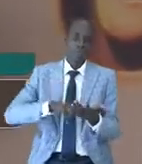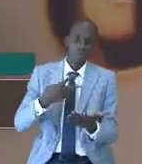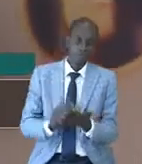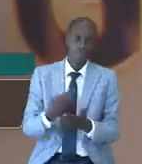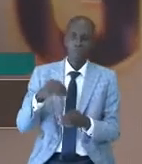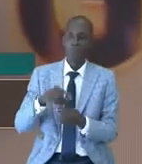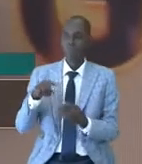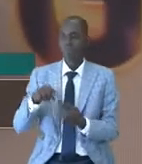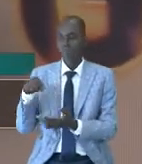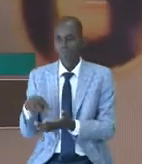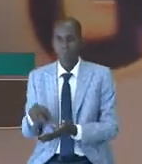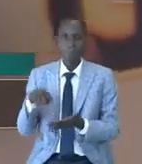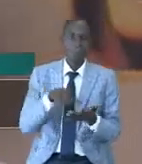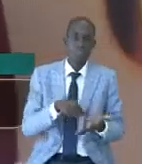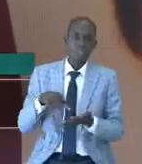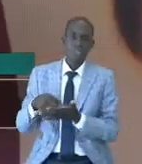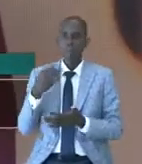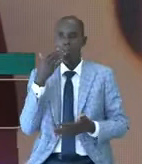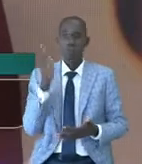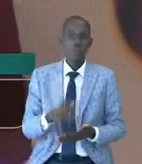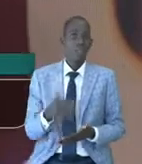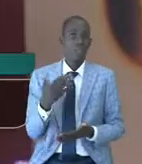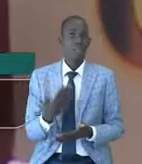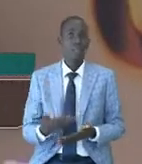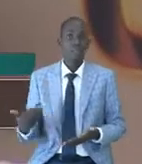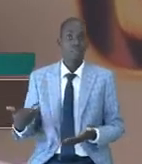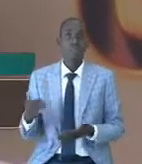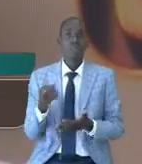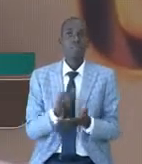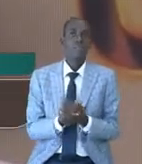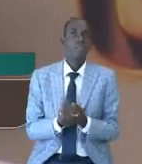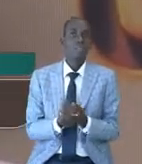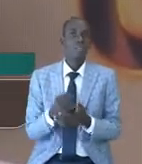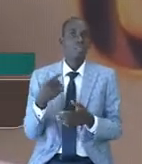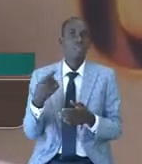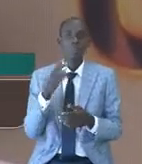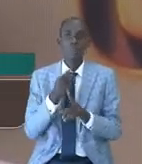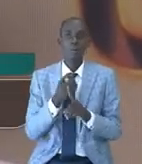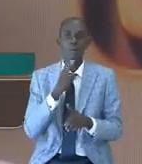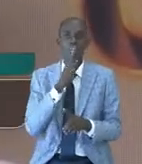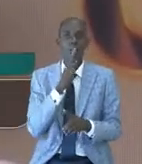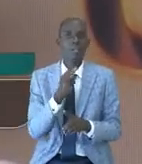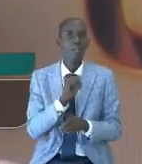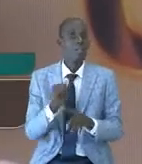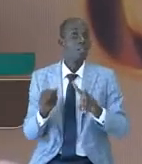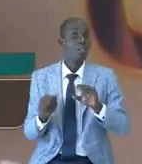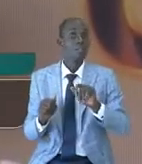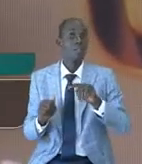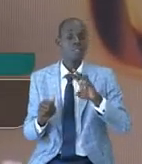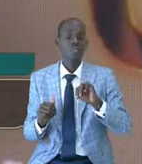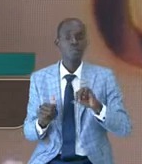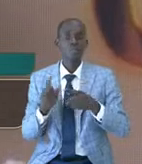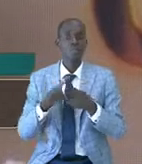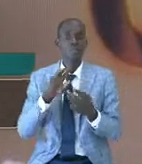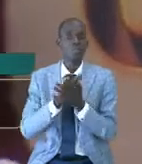this, a victim of that. That's why you came. A change from being a victim to being a